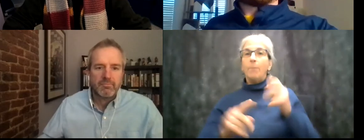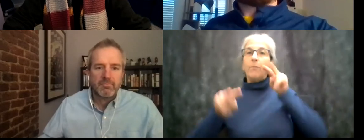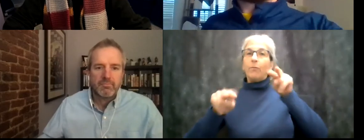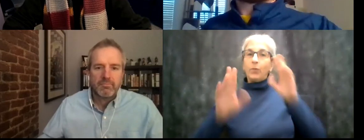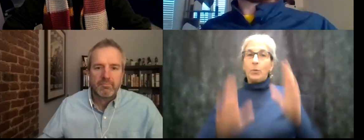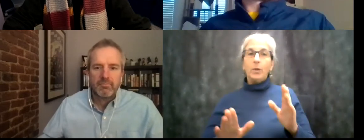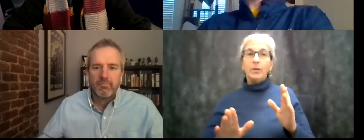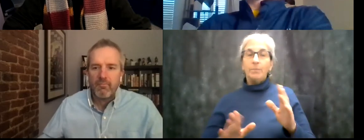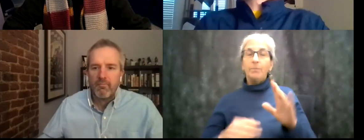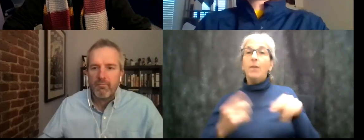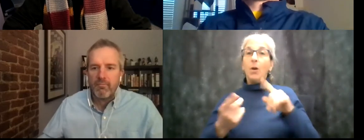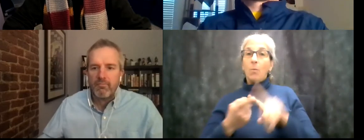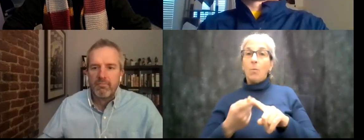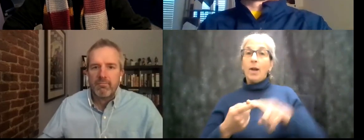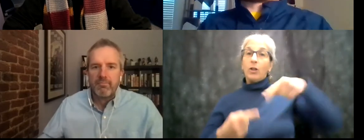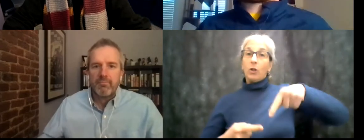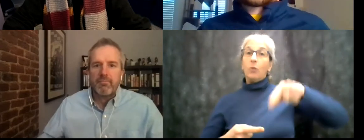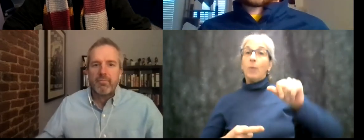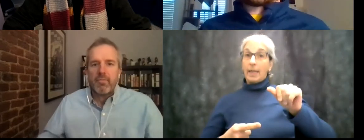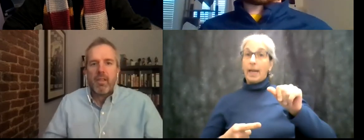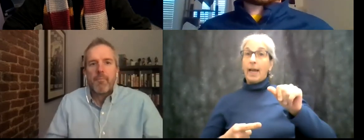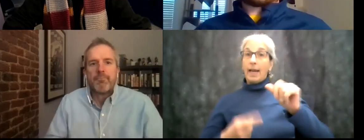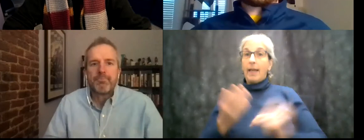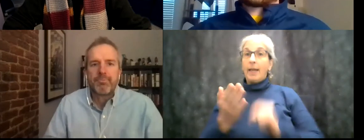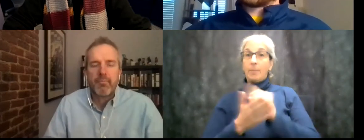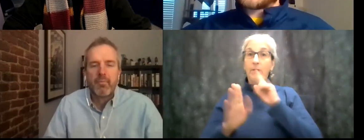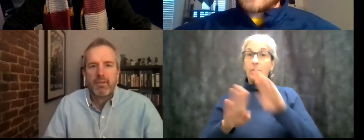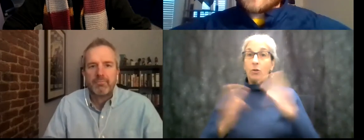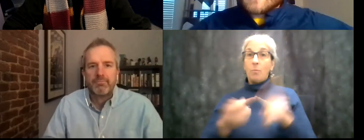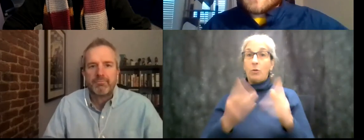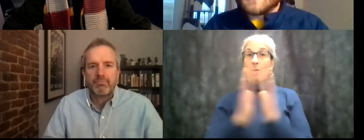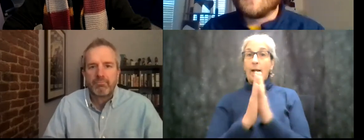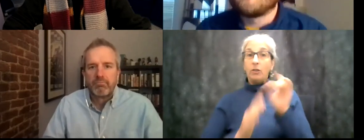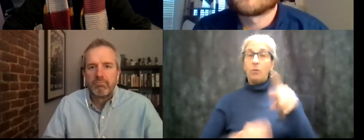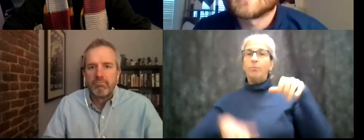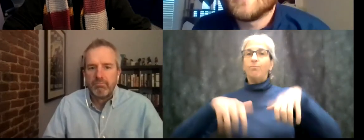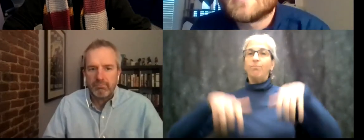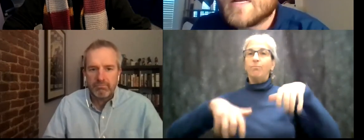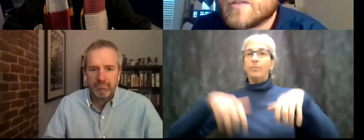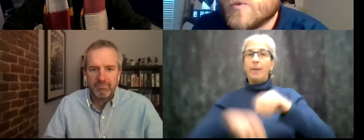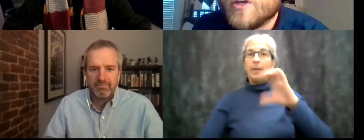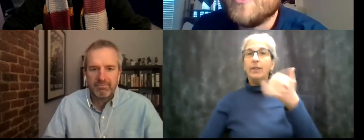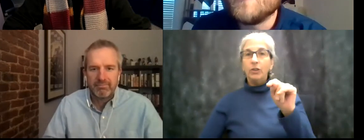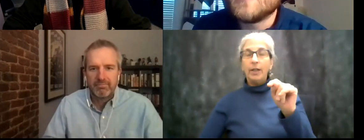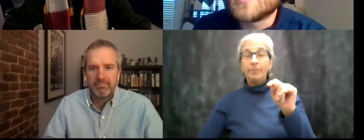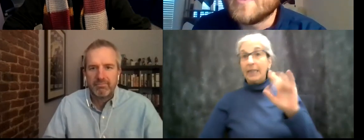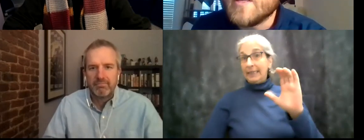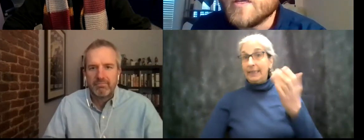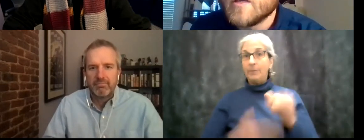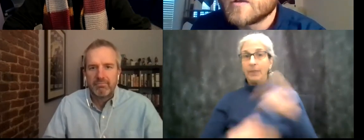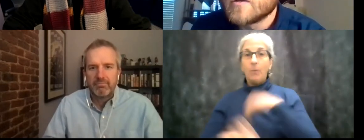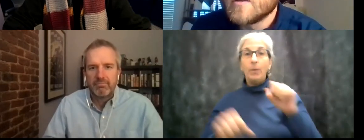When the question and answer period is open, to ask a question, just type it into the chat. It sounds like we could use